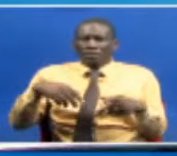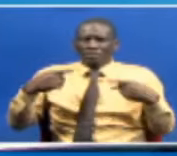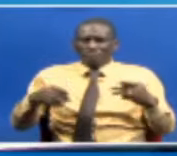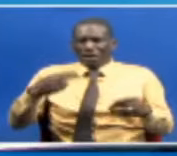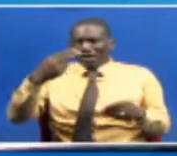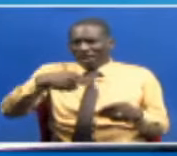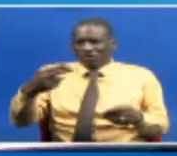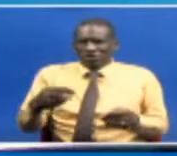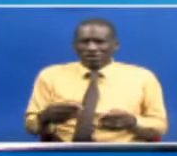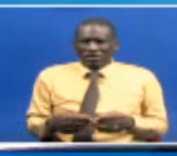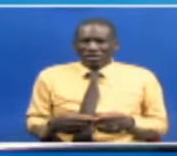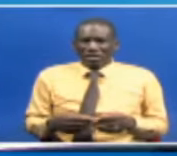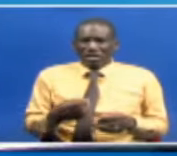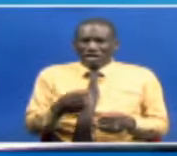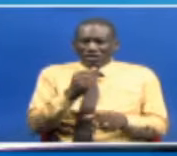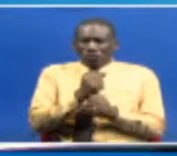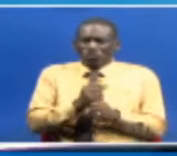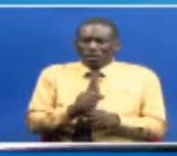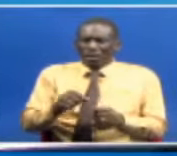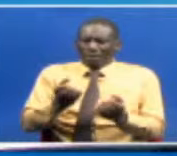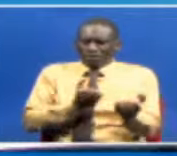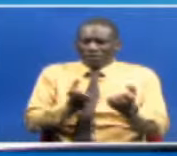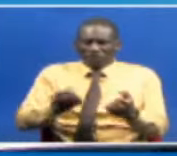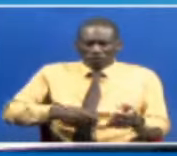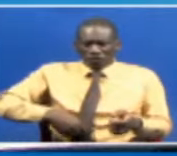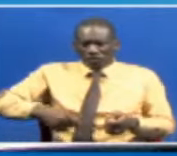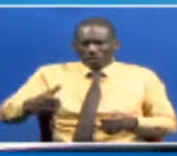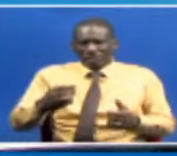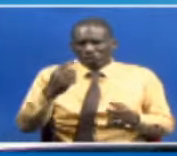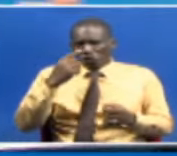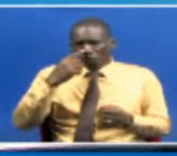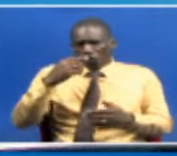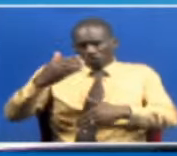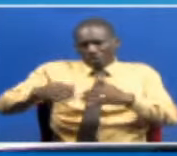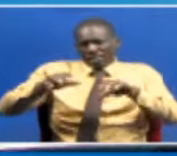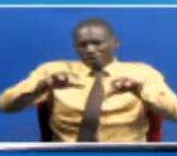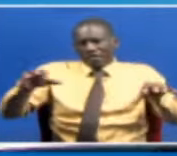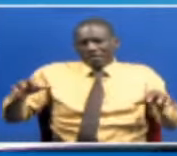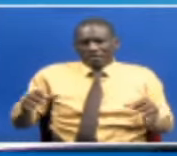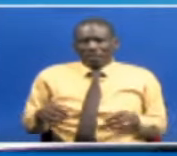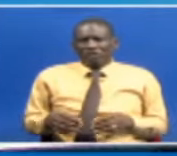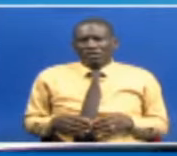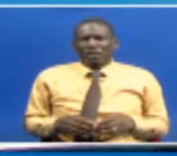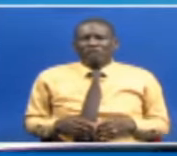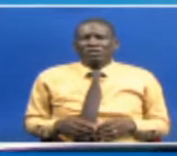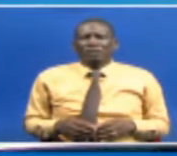are building businesses to supply homes from the very near markets to the homes.